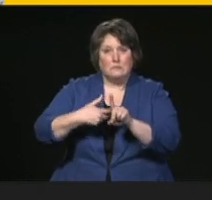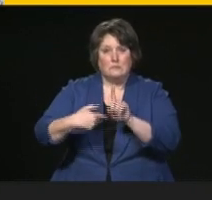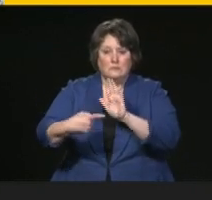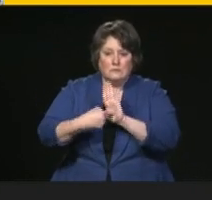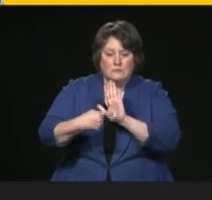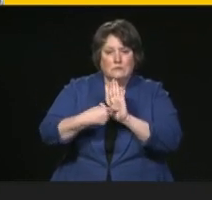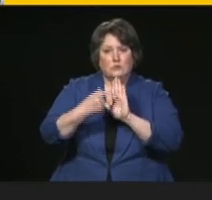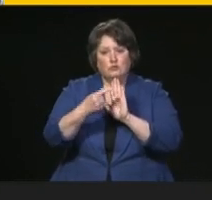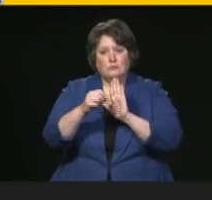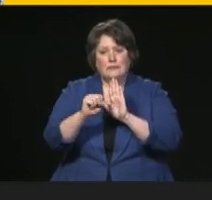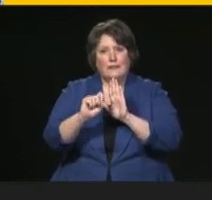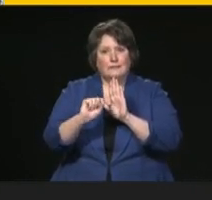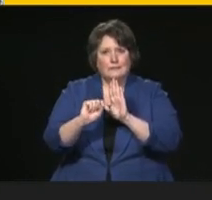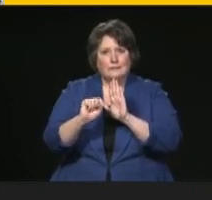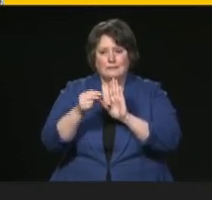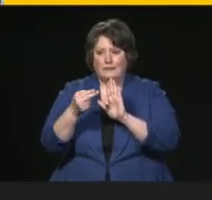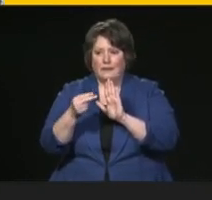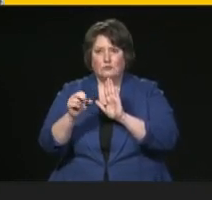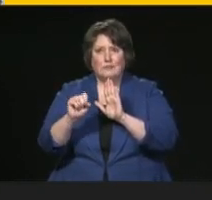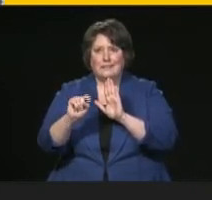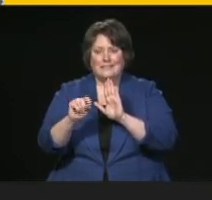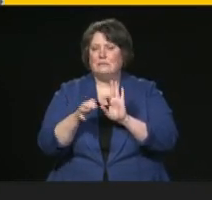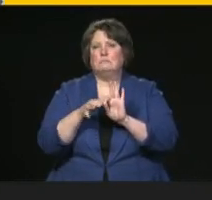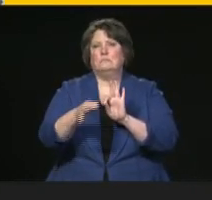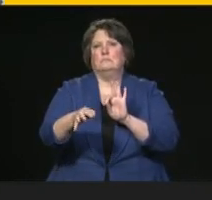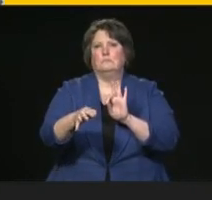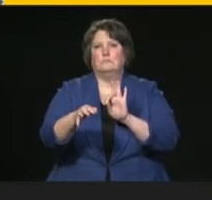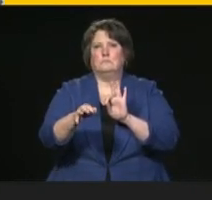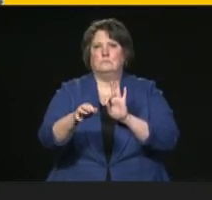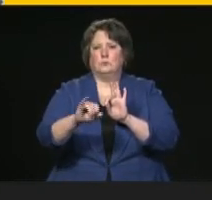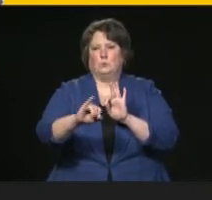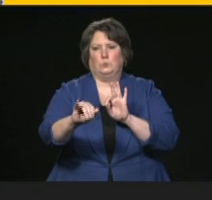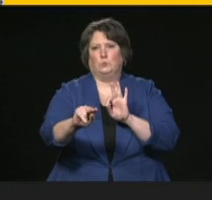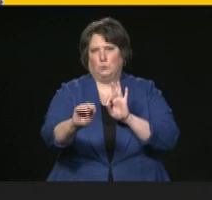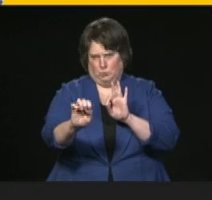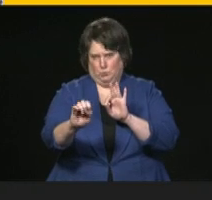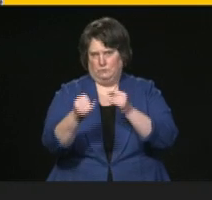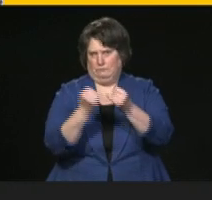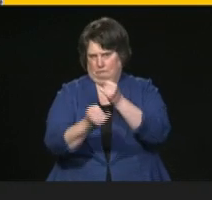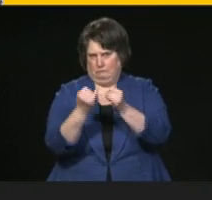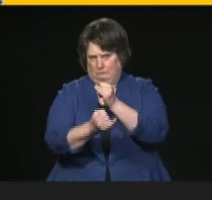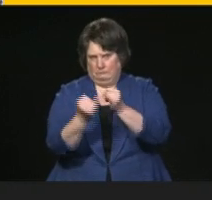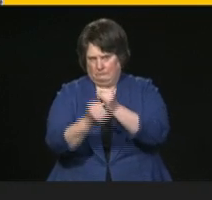to the end of June. This measure will allow companies to have